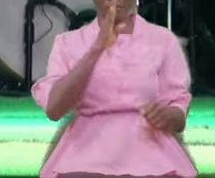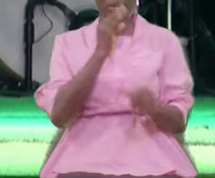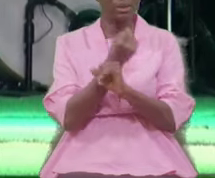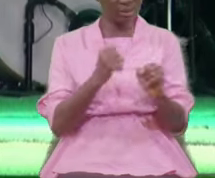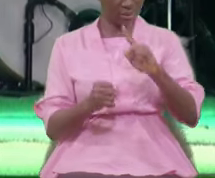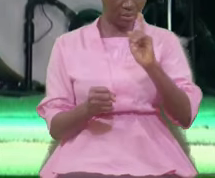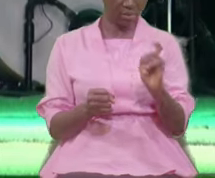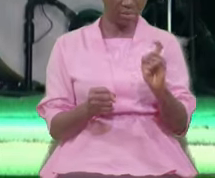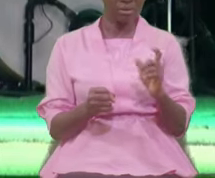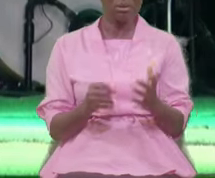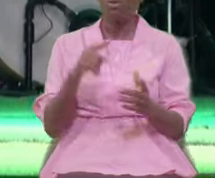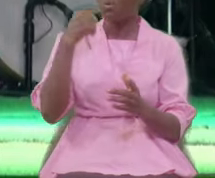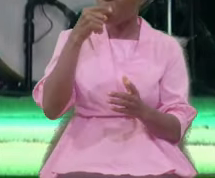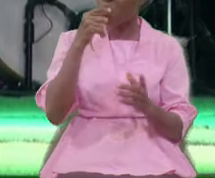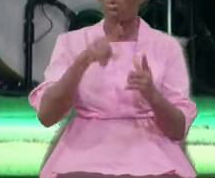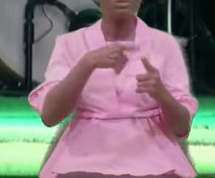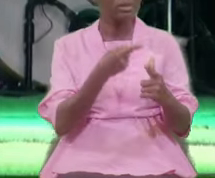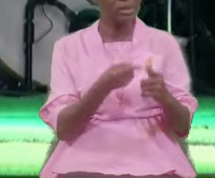sa can